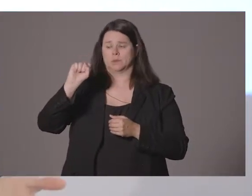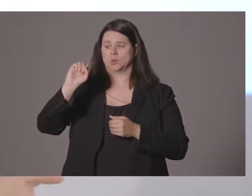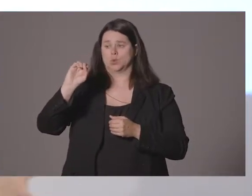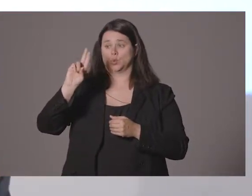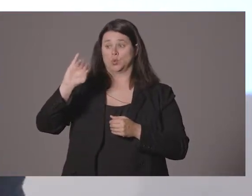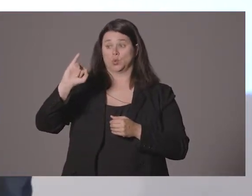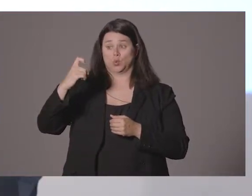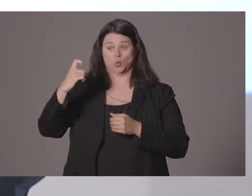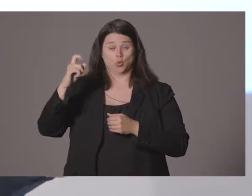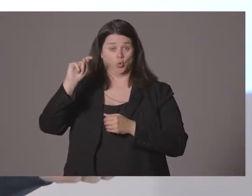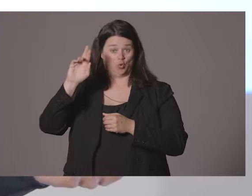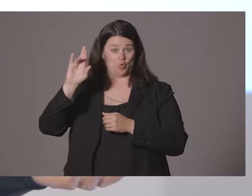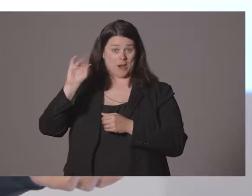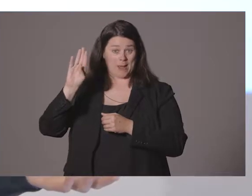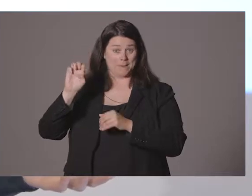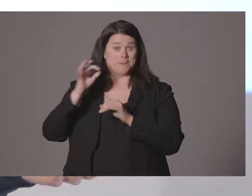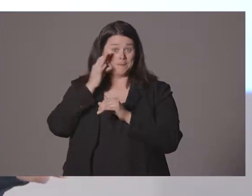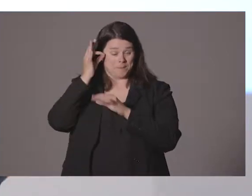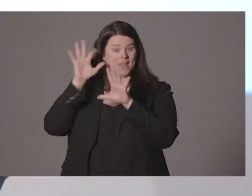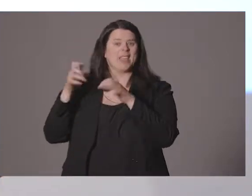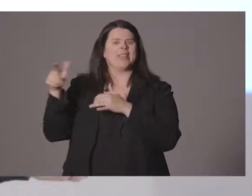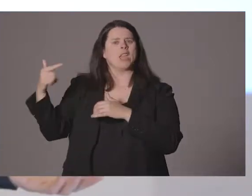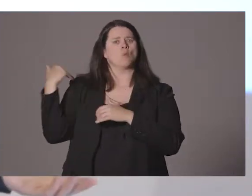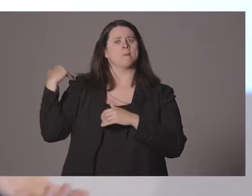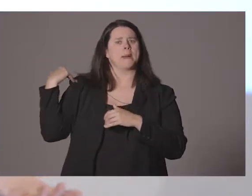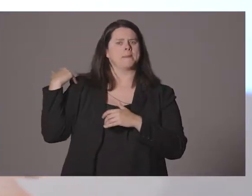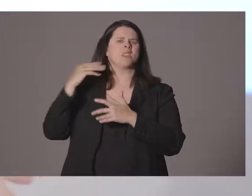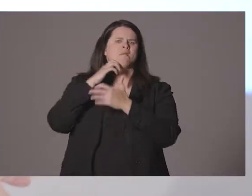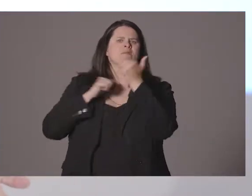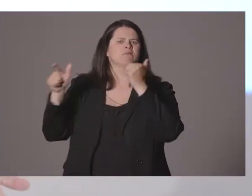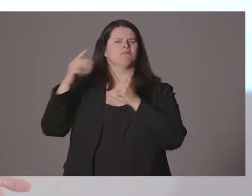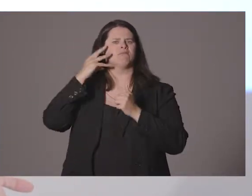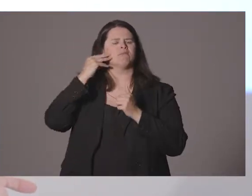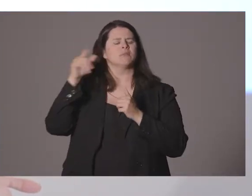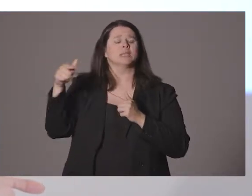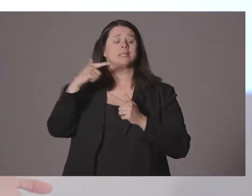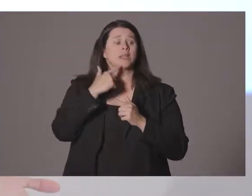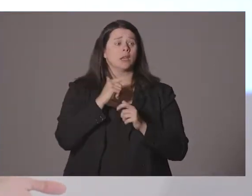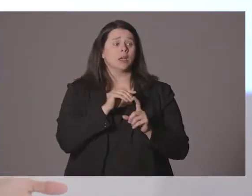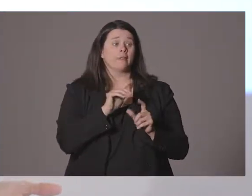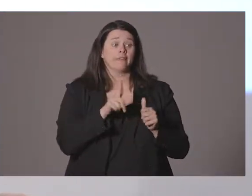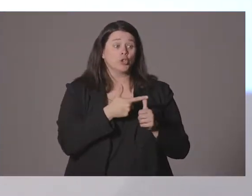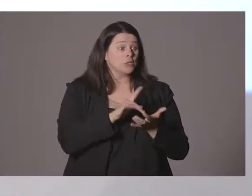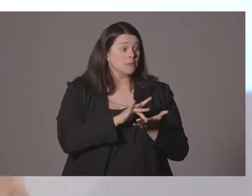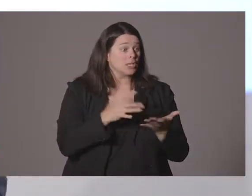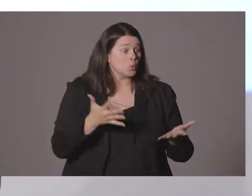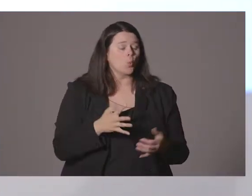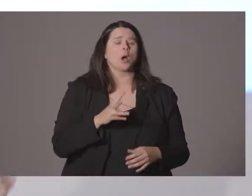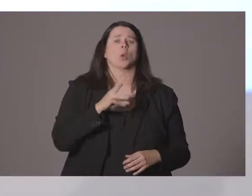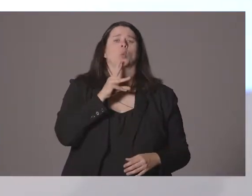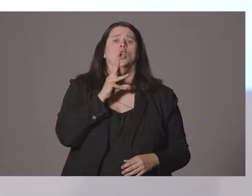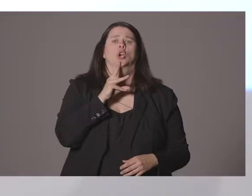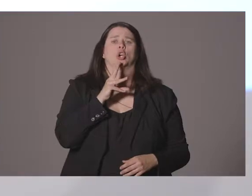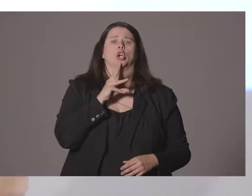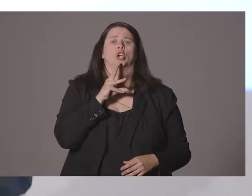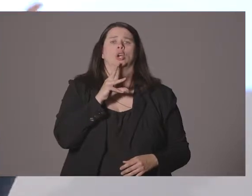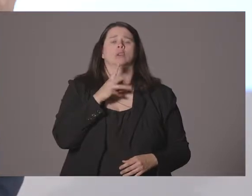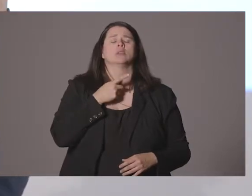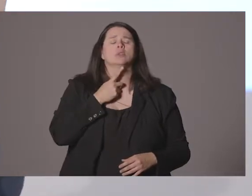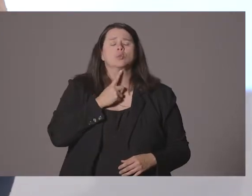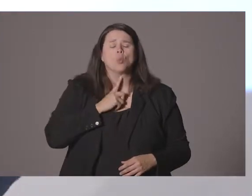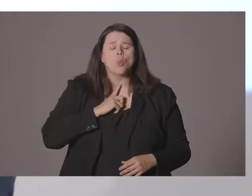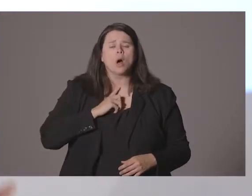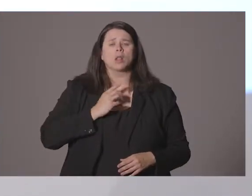elders there always remind me that water is the first medicine. And there's a fair amount of science actually about